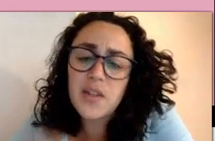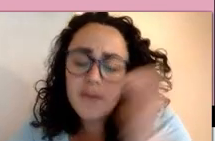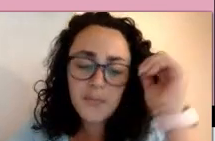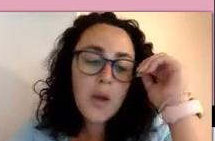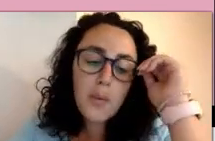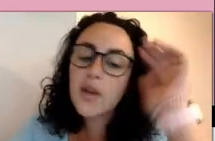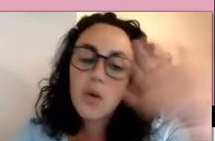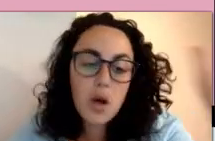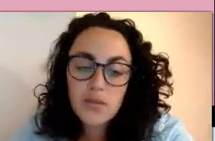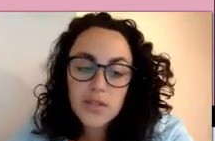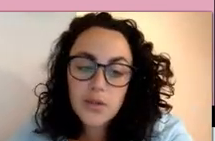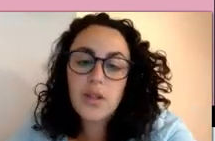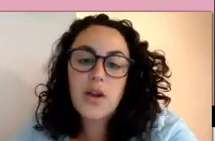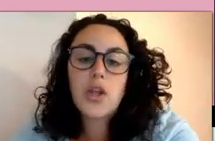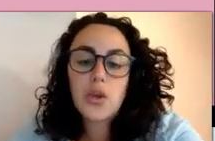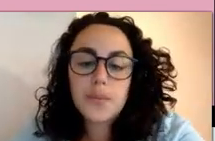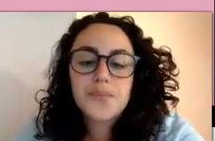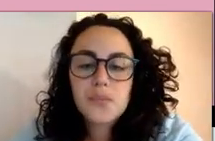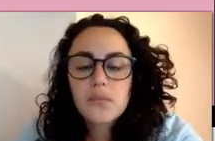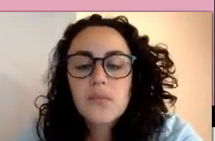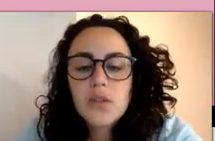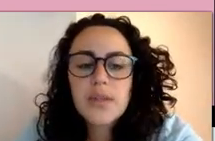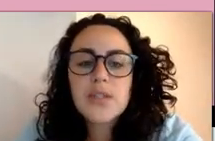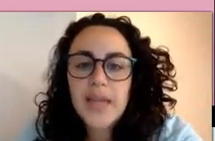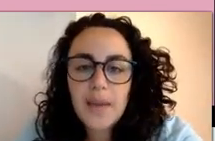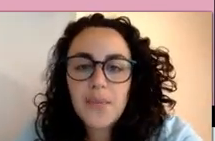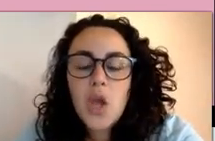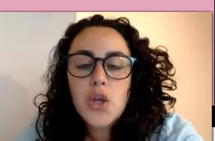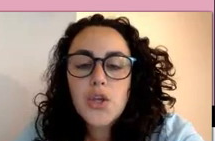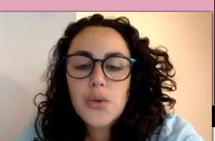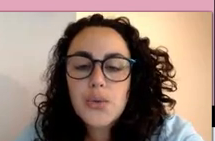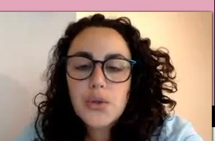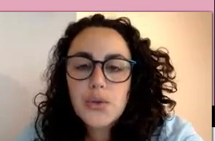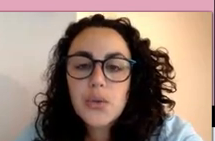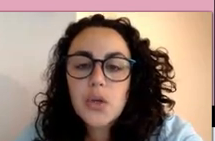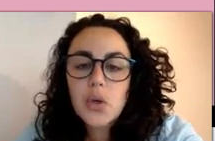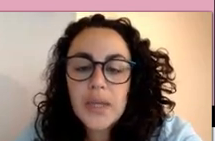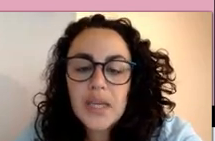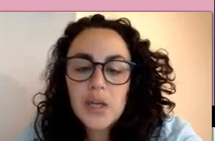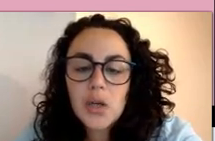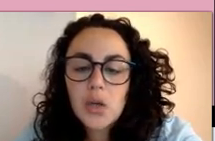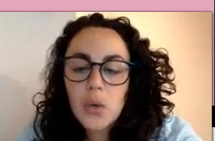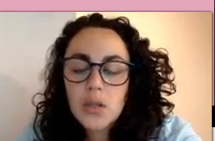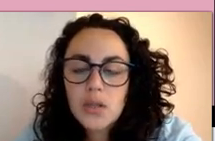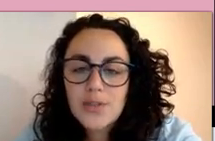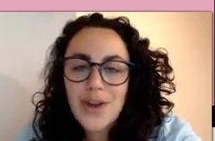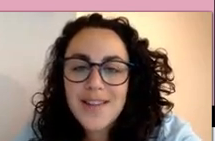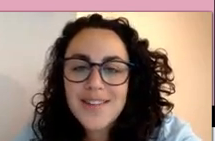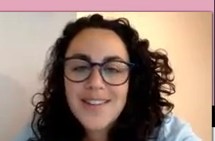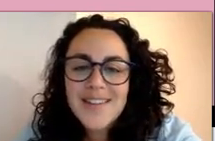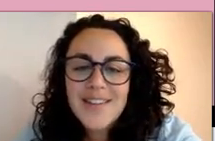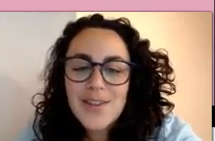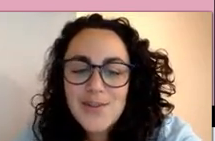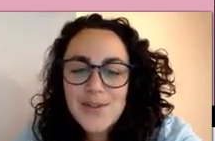bit differently, but we know all of these are the letter Q. So let's do it again. QU, queen, Q. You